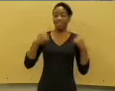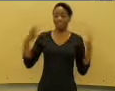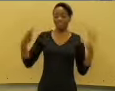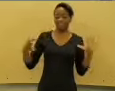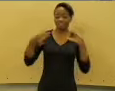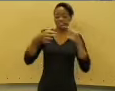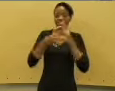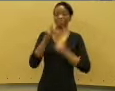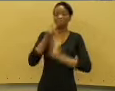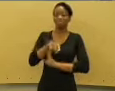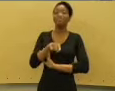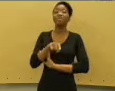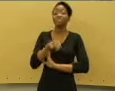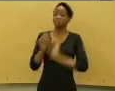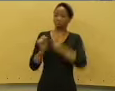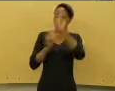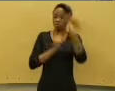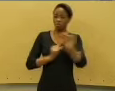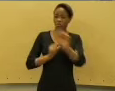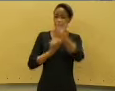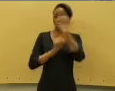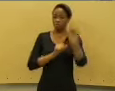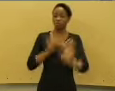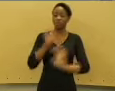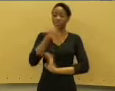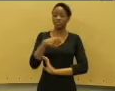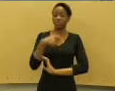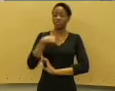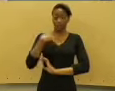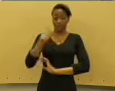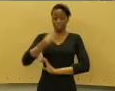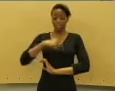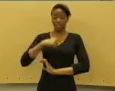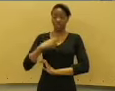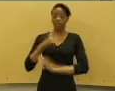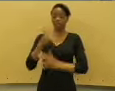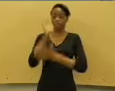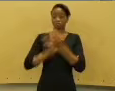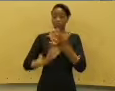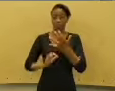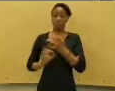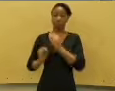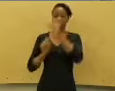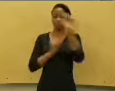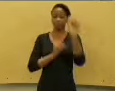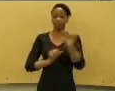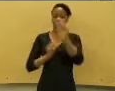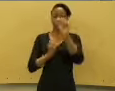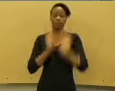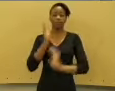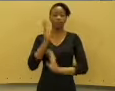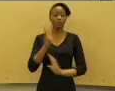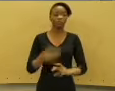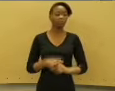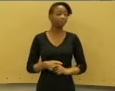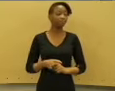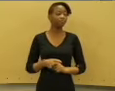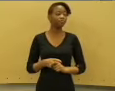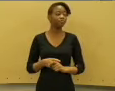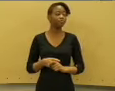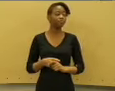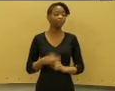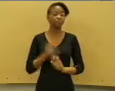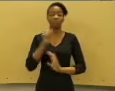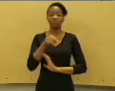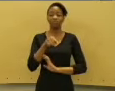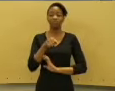to be talking about. And I'm going to share a very personal story with you guys. But if you follow me on Twitter, you know I share personal